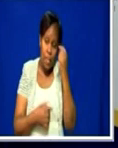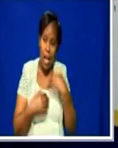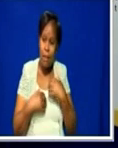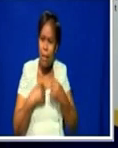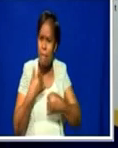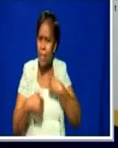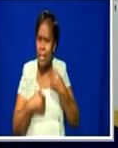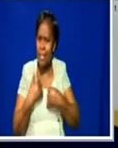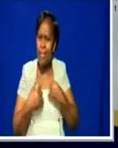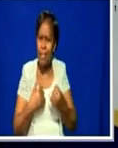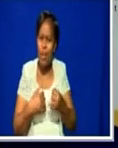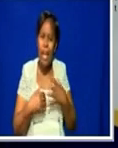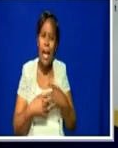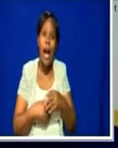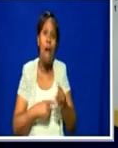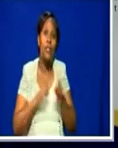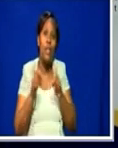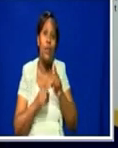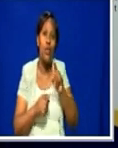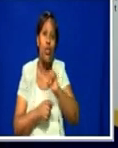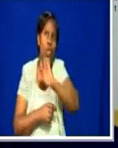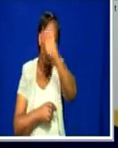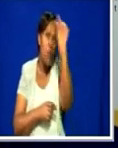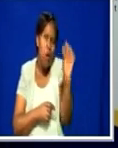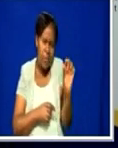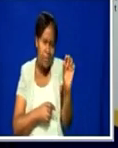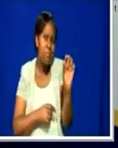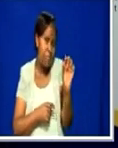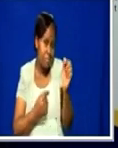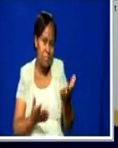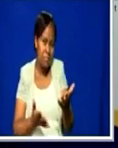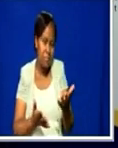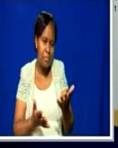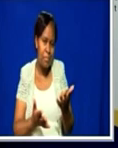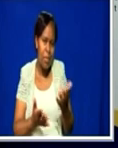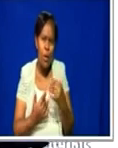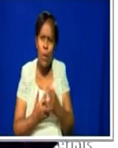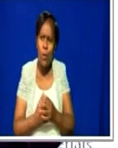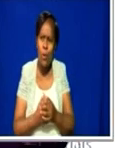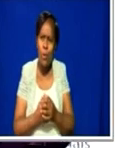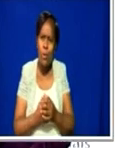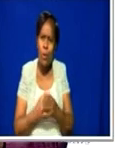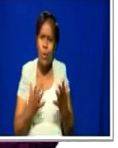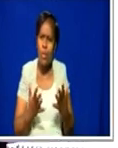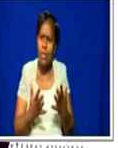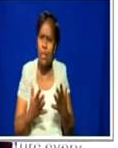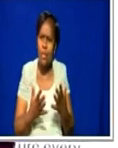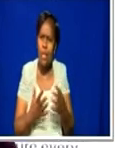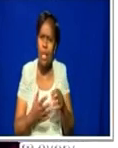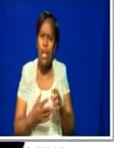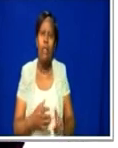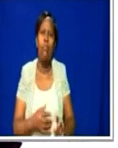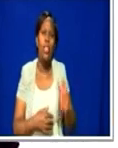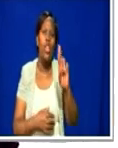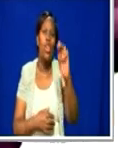feeling like I'm an astronaut. And I want to wear those things and then go take the what do you usually call it? The one that- rockets. the rockets